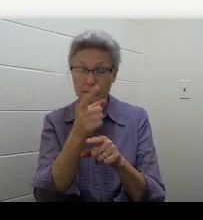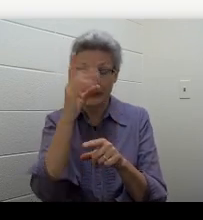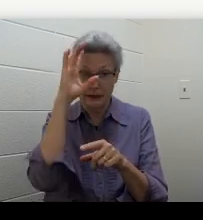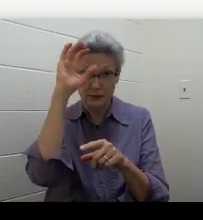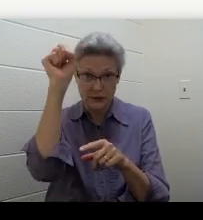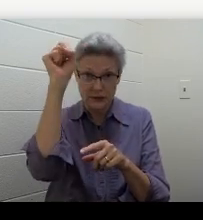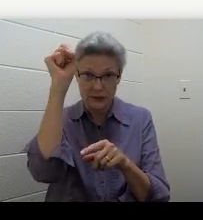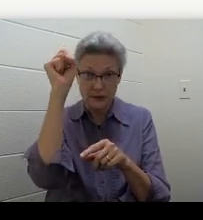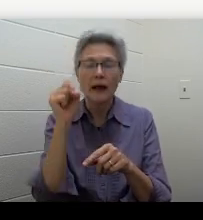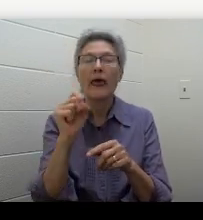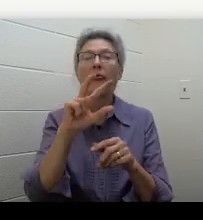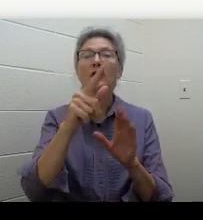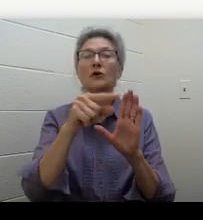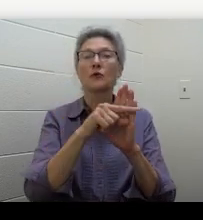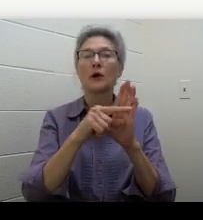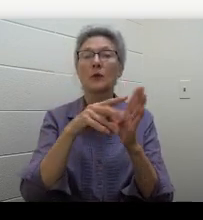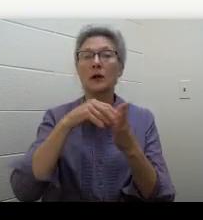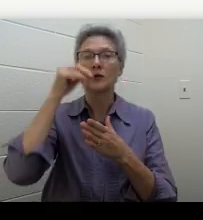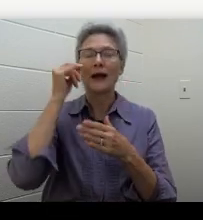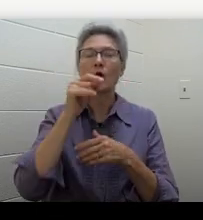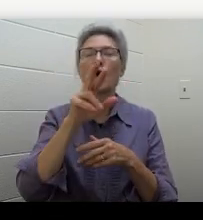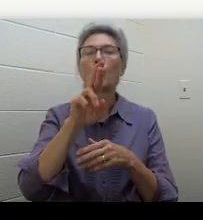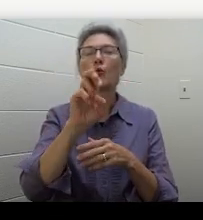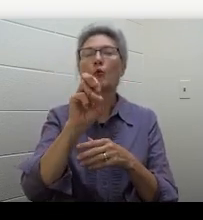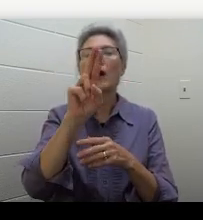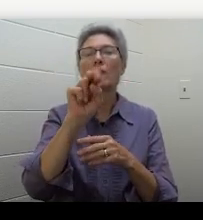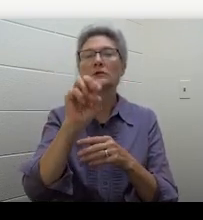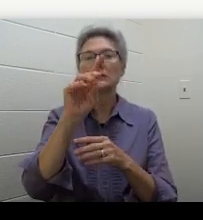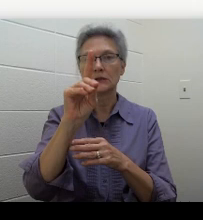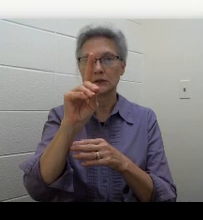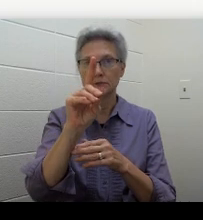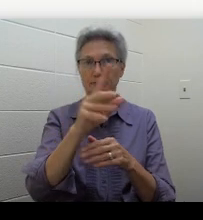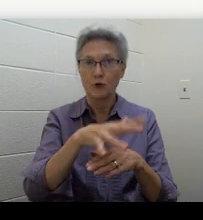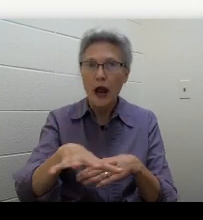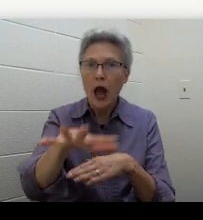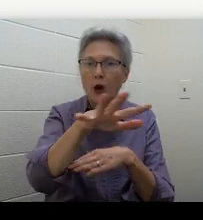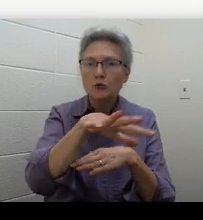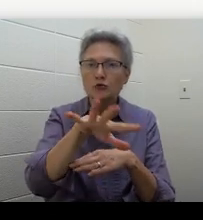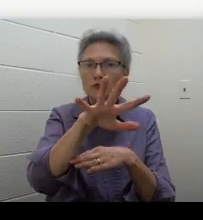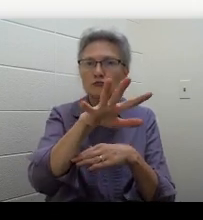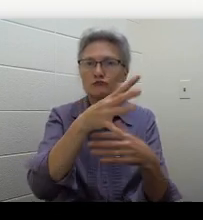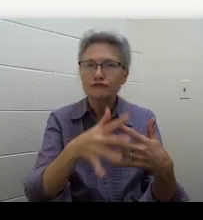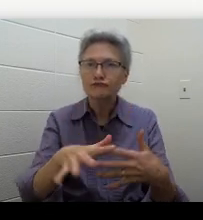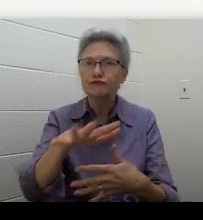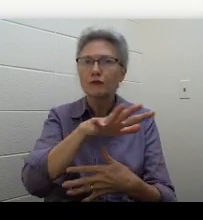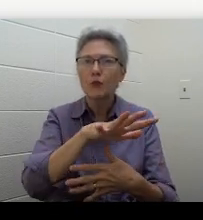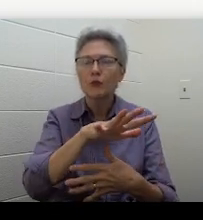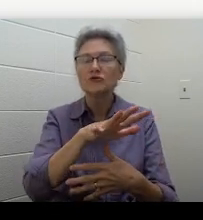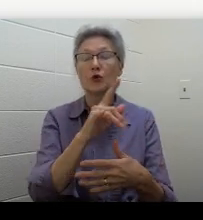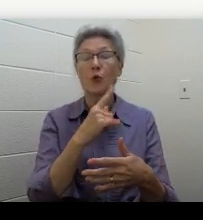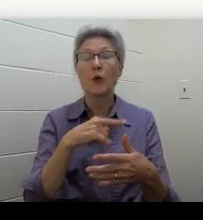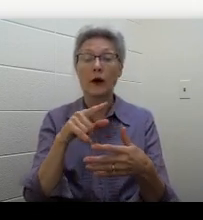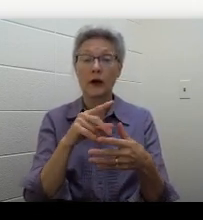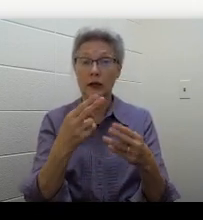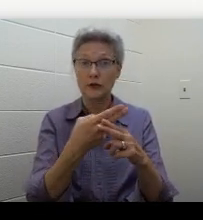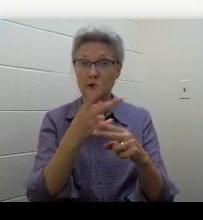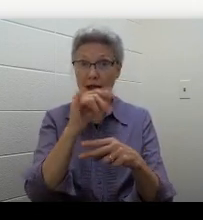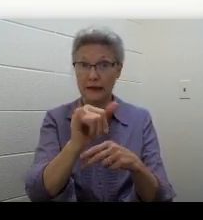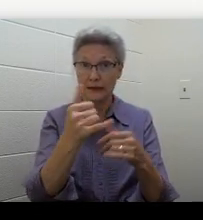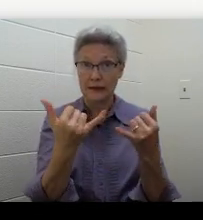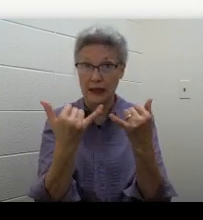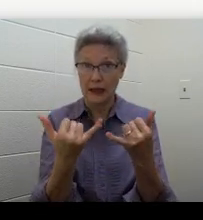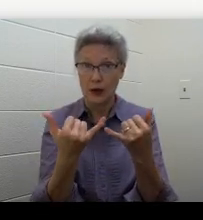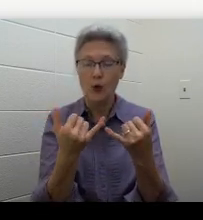Well, in third grade, we learned how to round, and we're going to build upon that with our work today. So we're going to take a look at this word problem